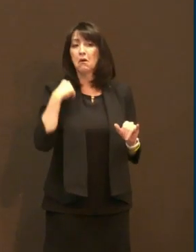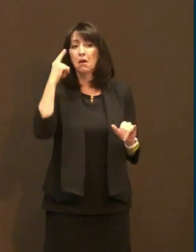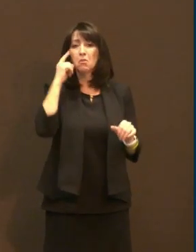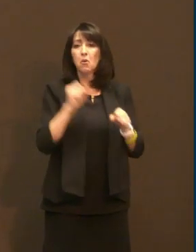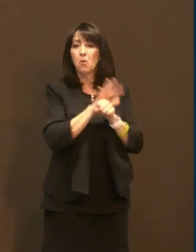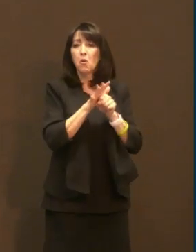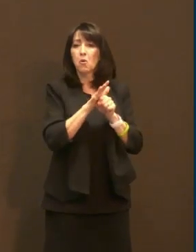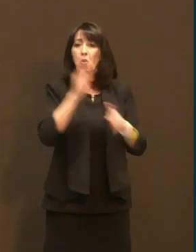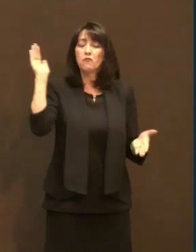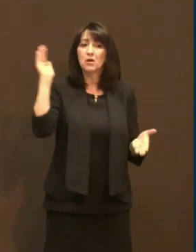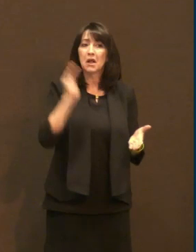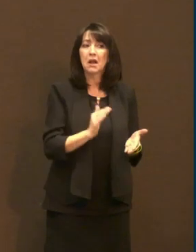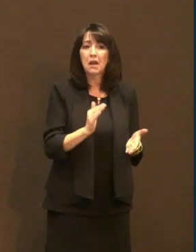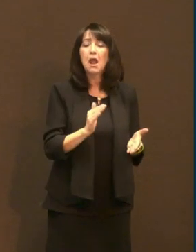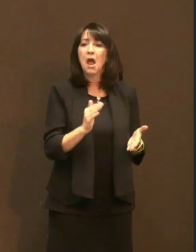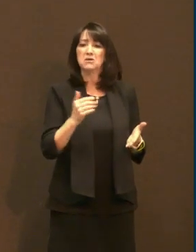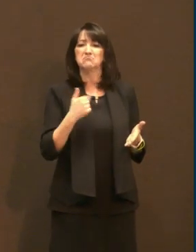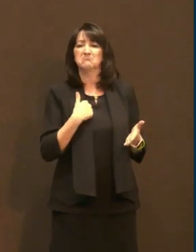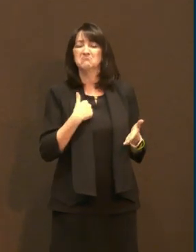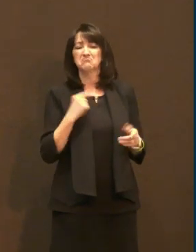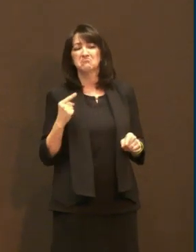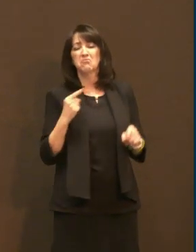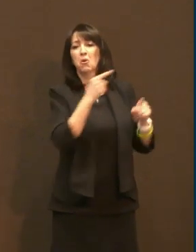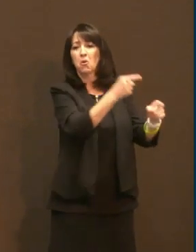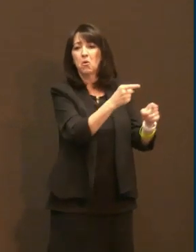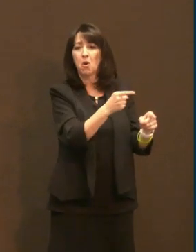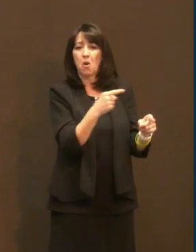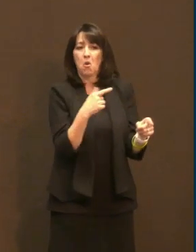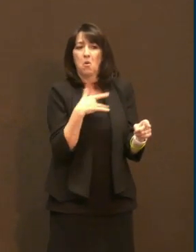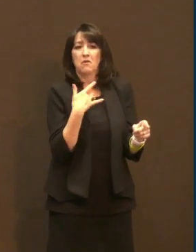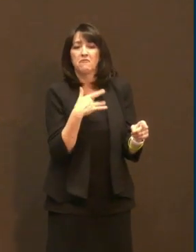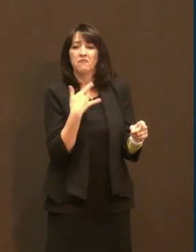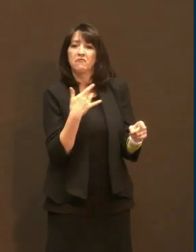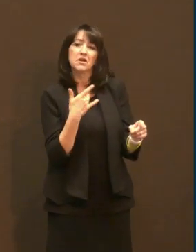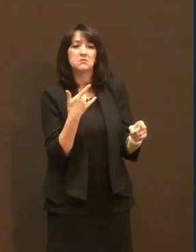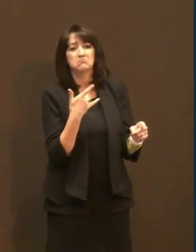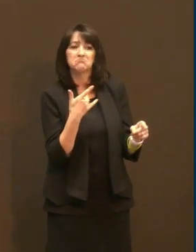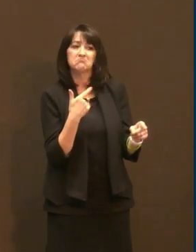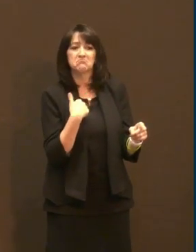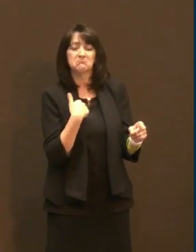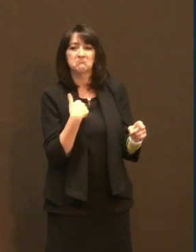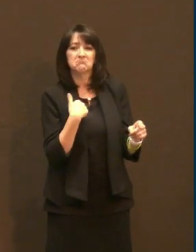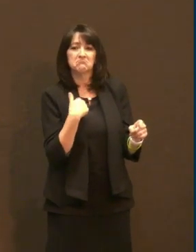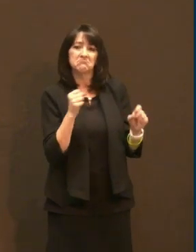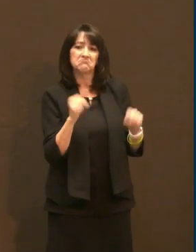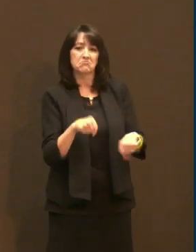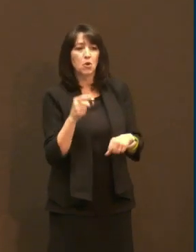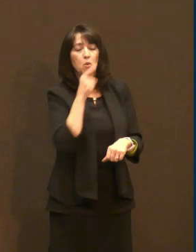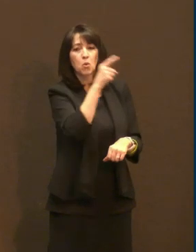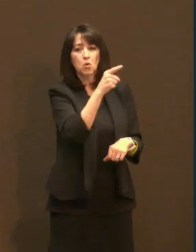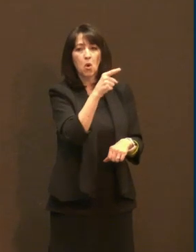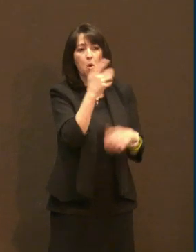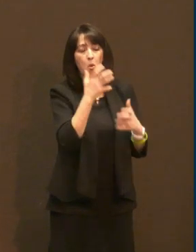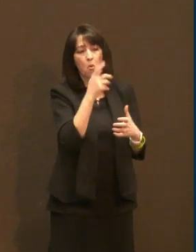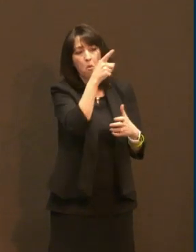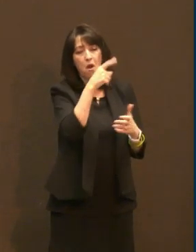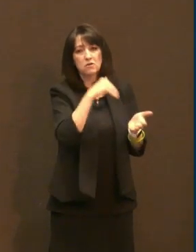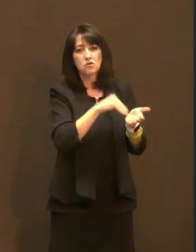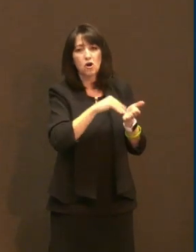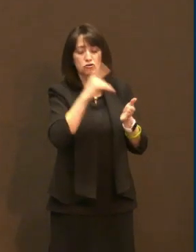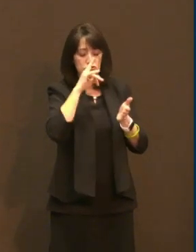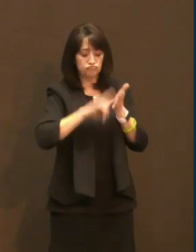on the road as well. So probably a combination of both. But we'll be watching that as we go through this reopening process. Talking